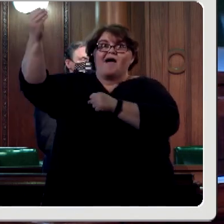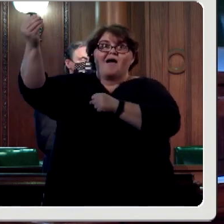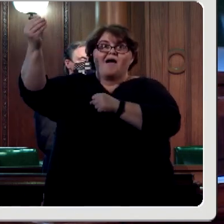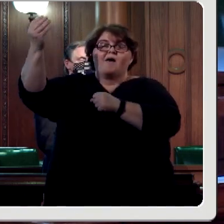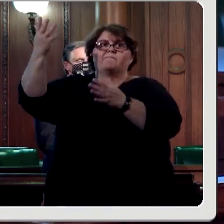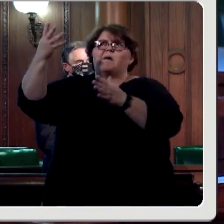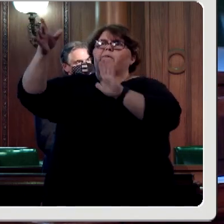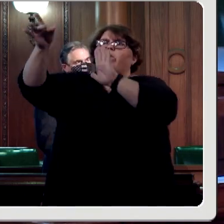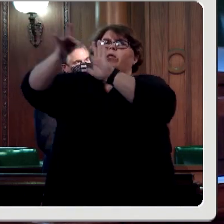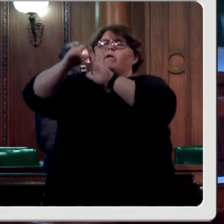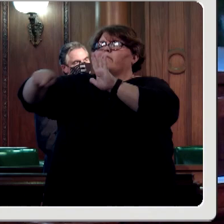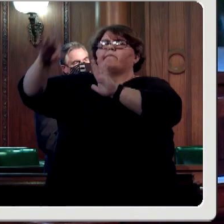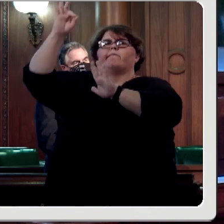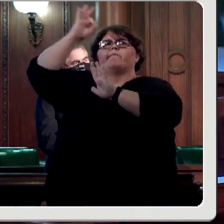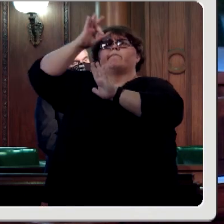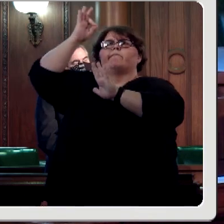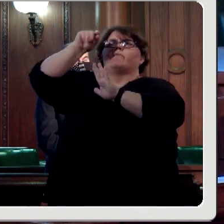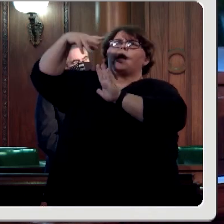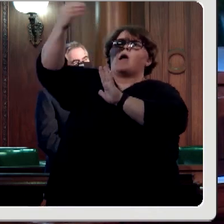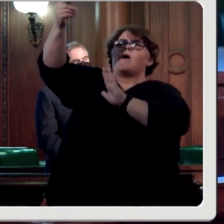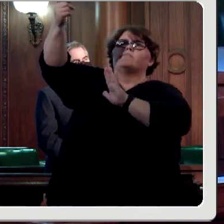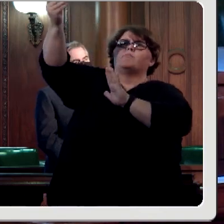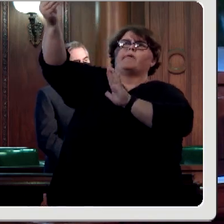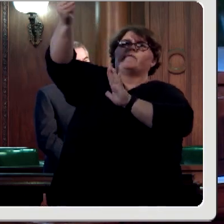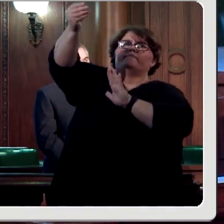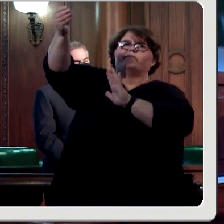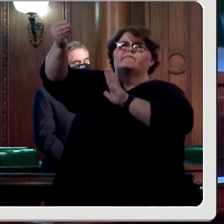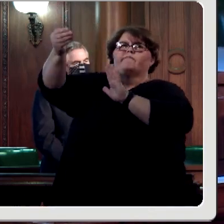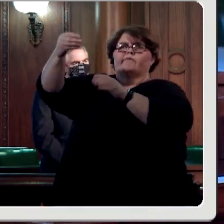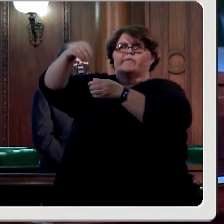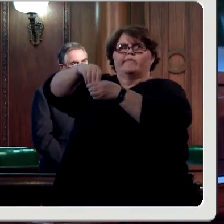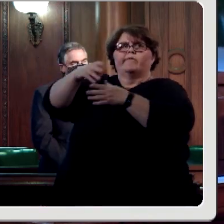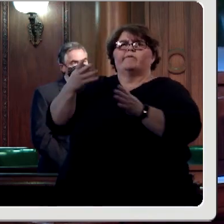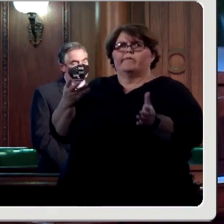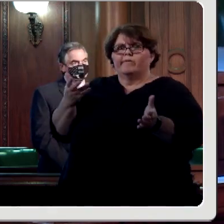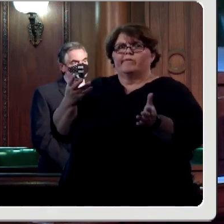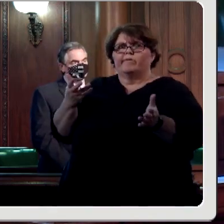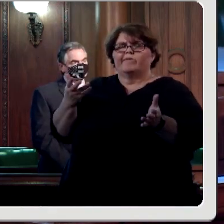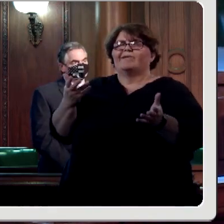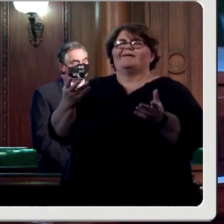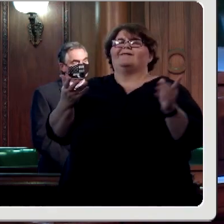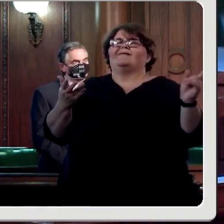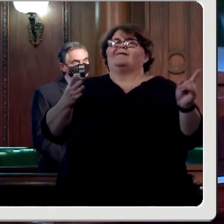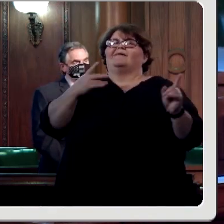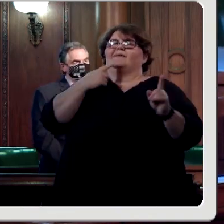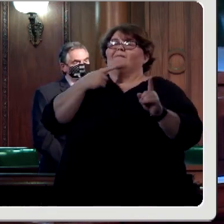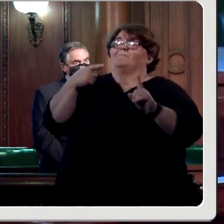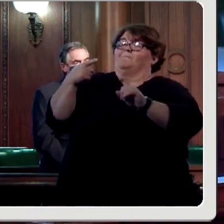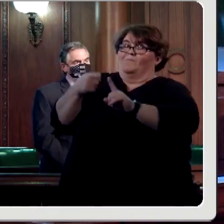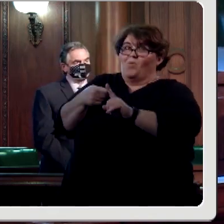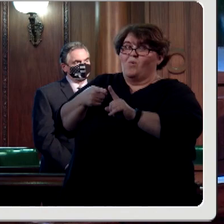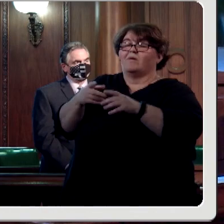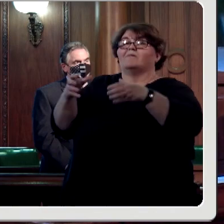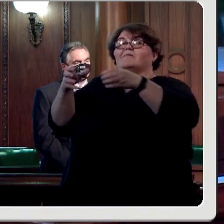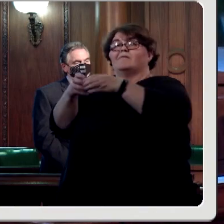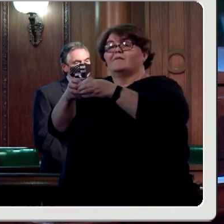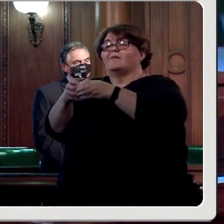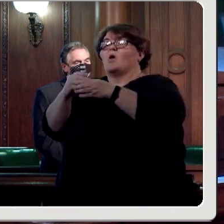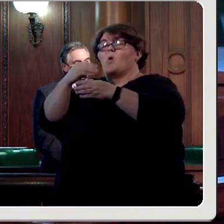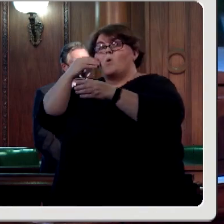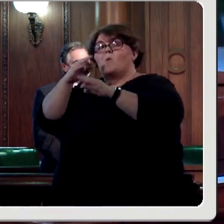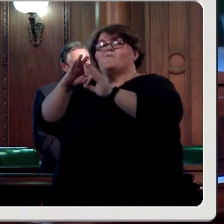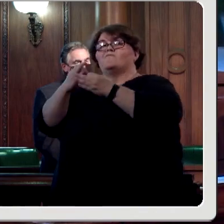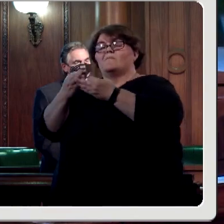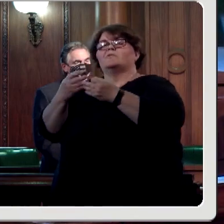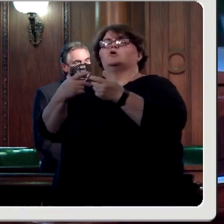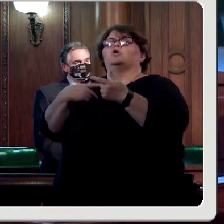up in the community. We want to always make sure that we try as much as we can to maintain distance from each